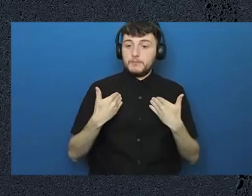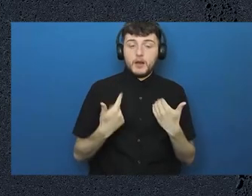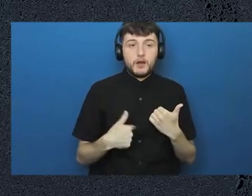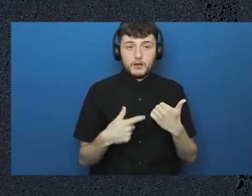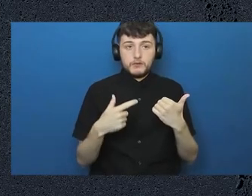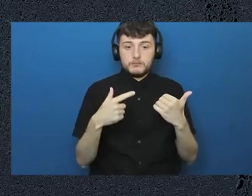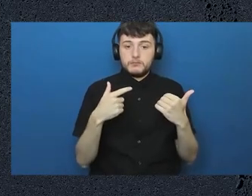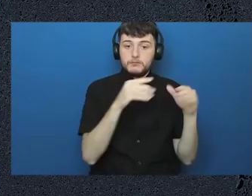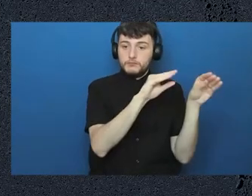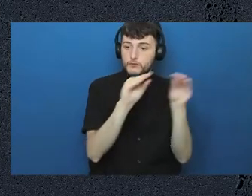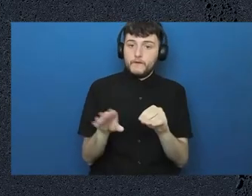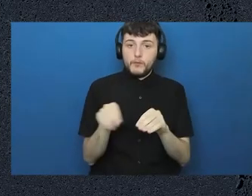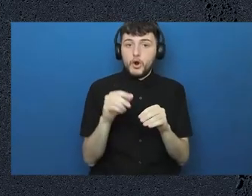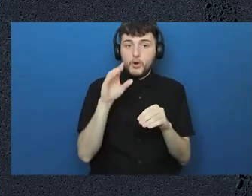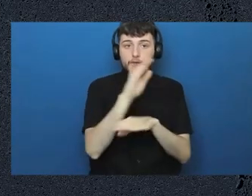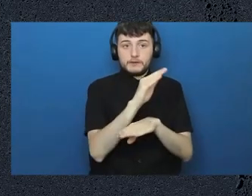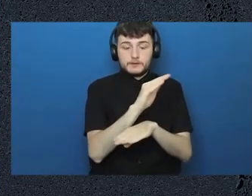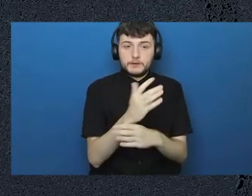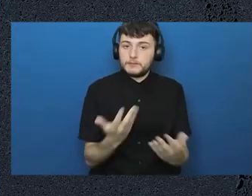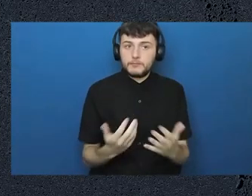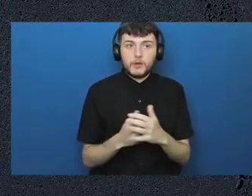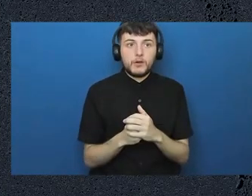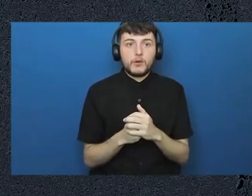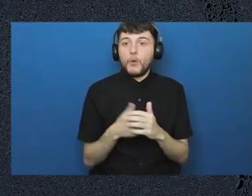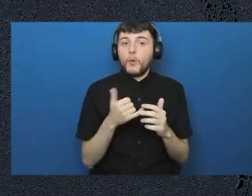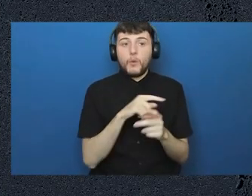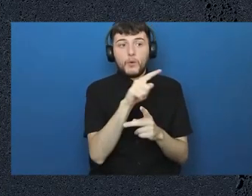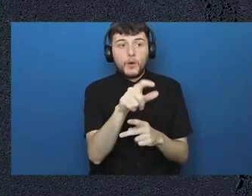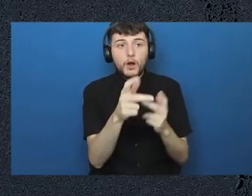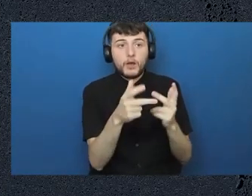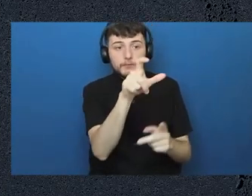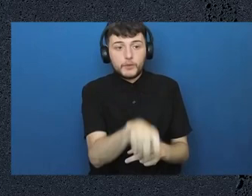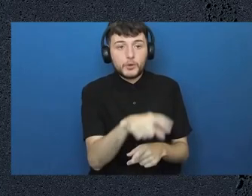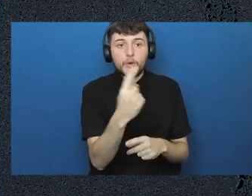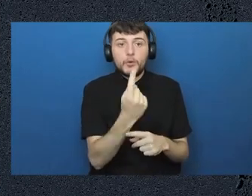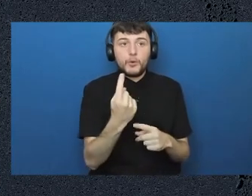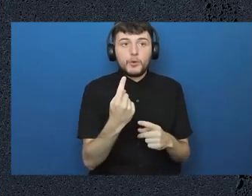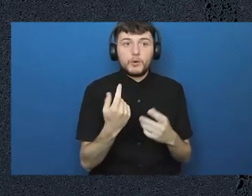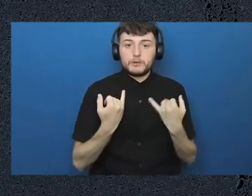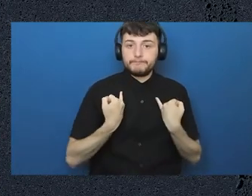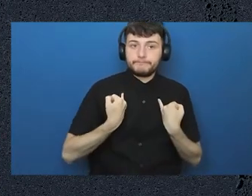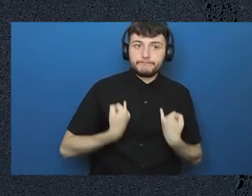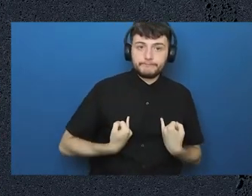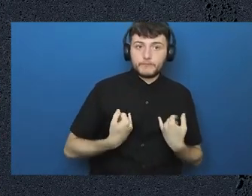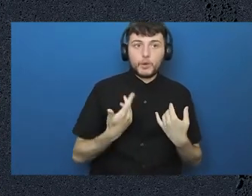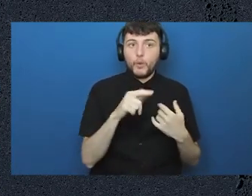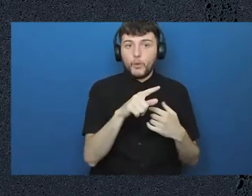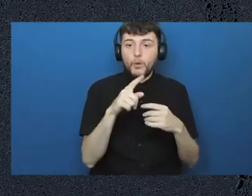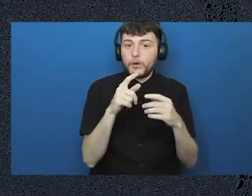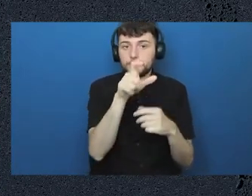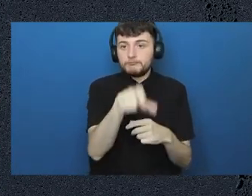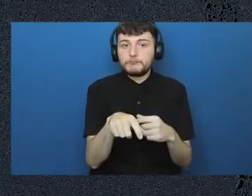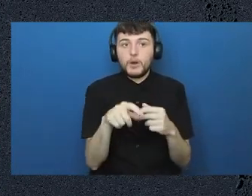I've faced. I had a life debilitating illness that year and this is what, how it actually changed or impacted me. Or I've been caring for my mother or my child